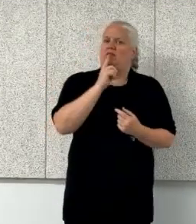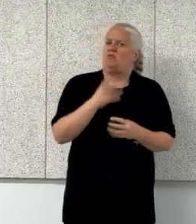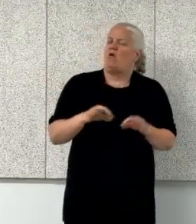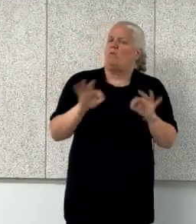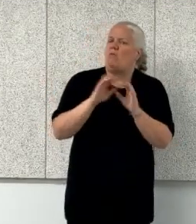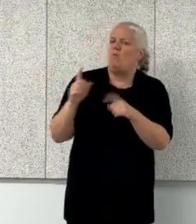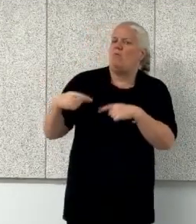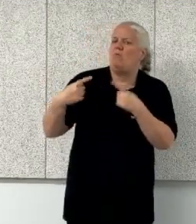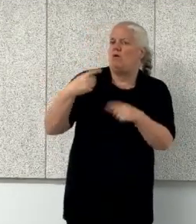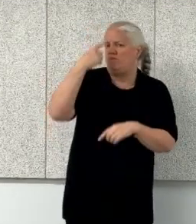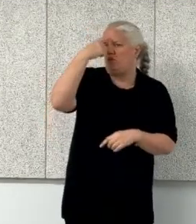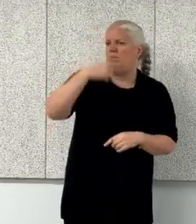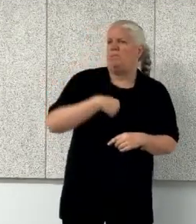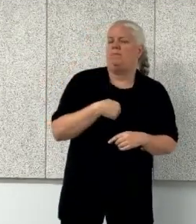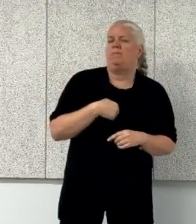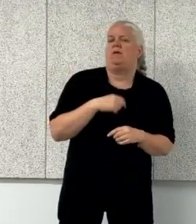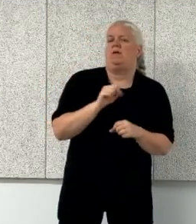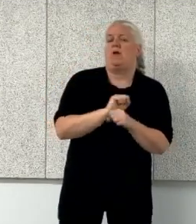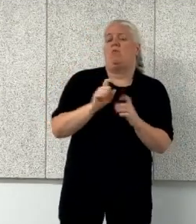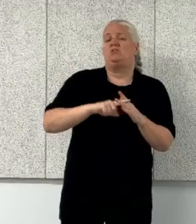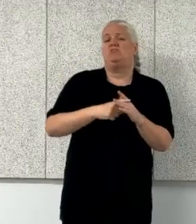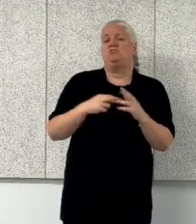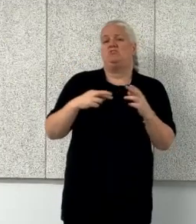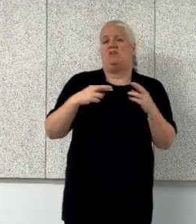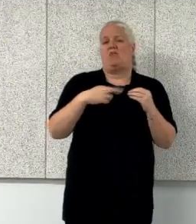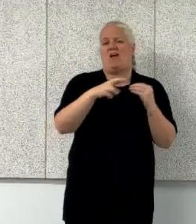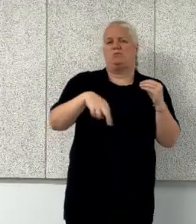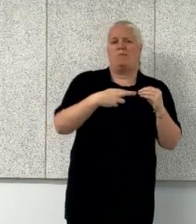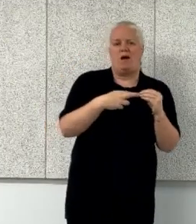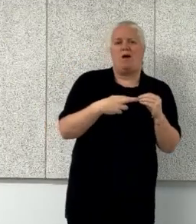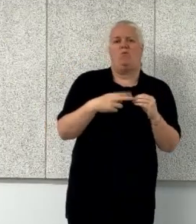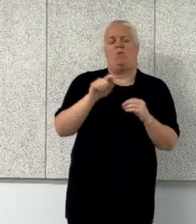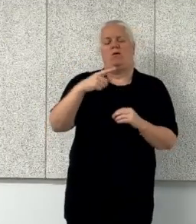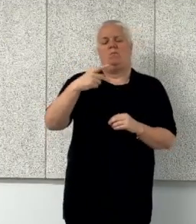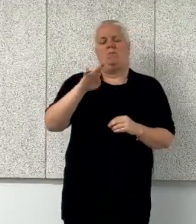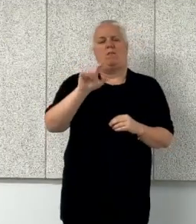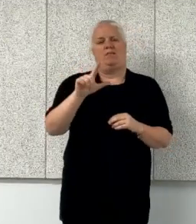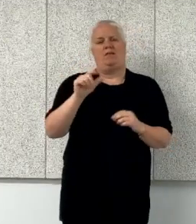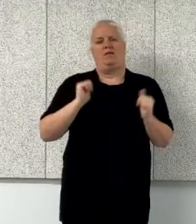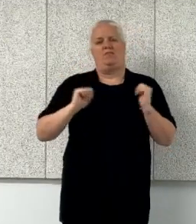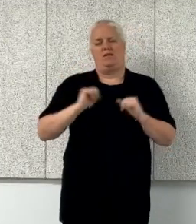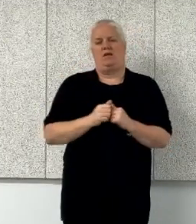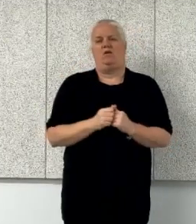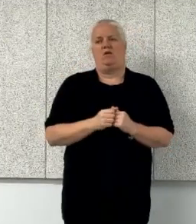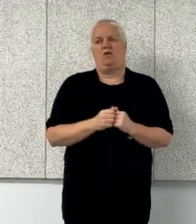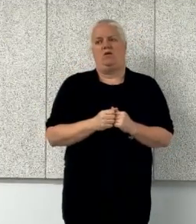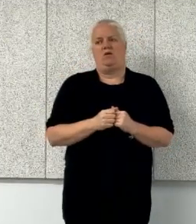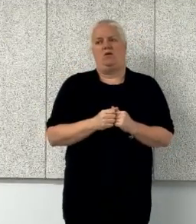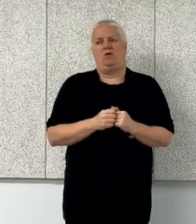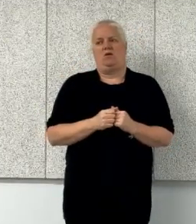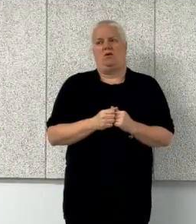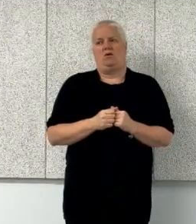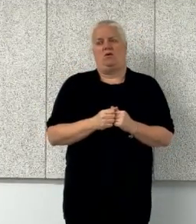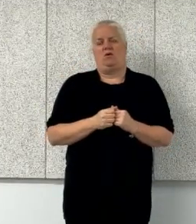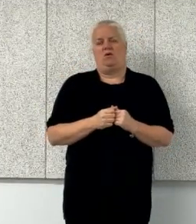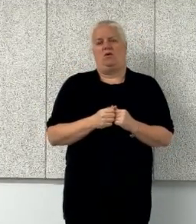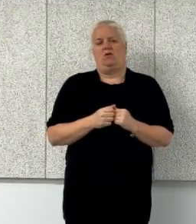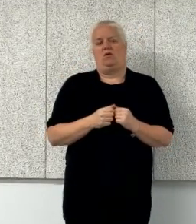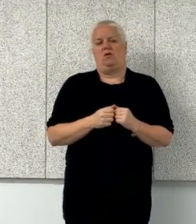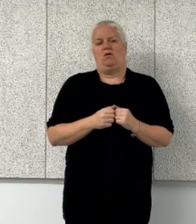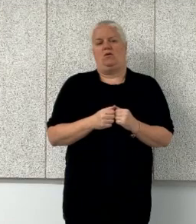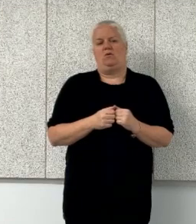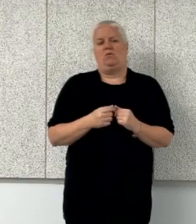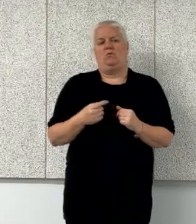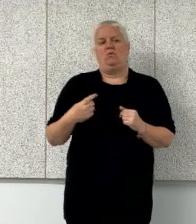especially working originally at Roundabout or the Public, theaters like that, to just go, we are a program of Roundabout, we are a program of